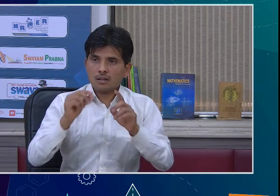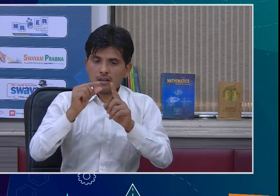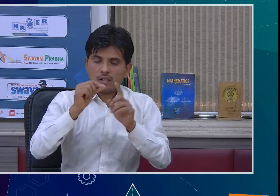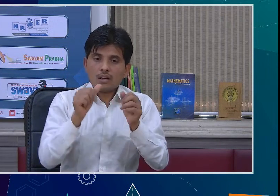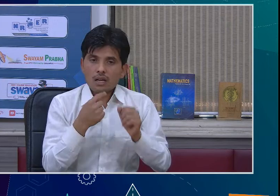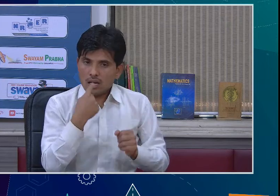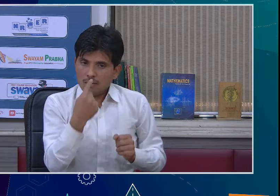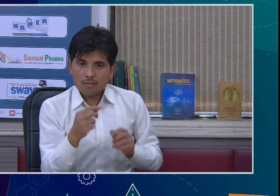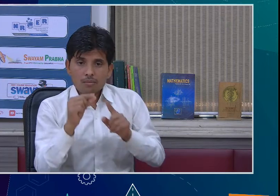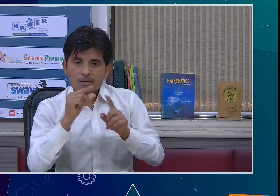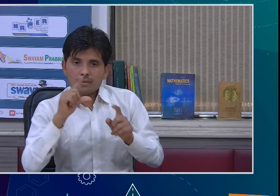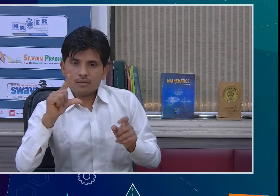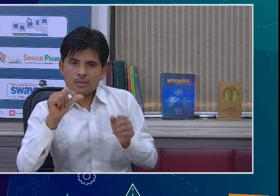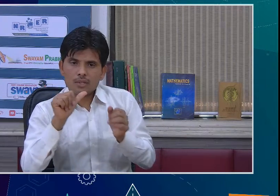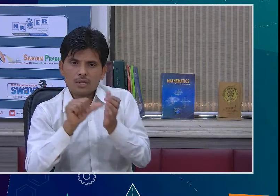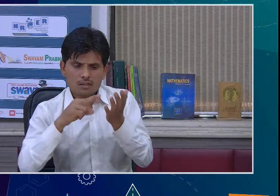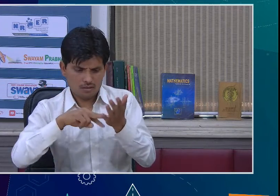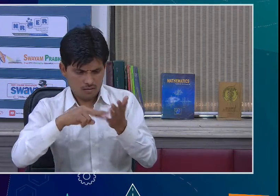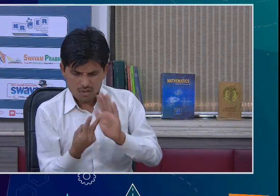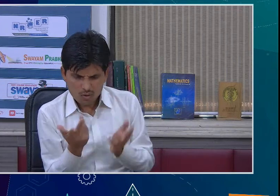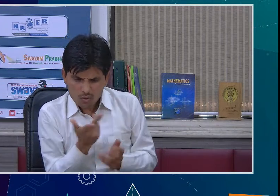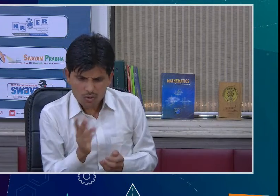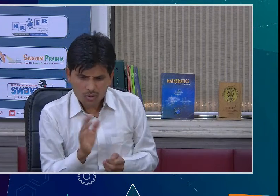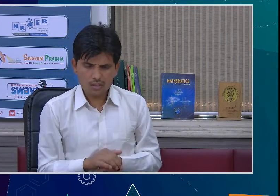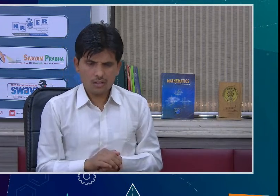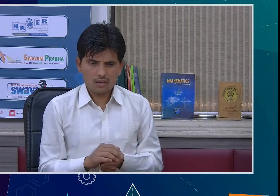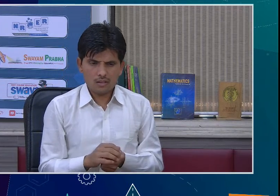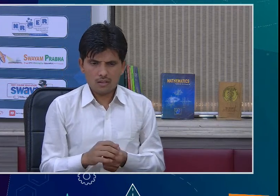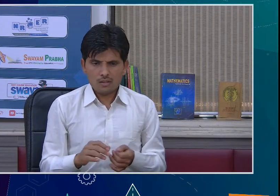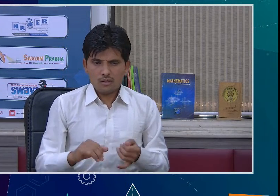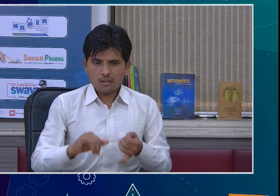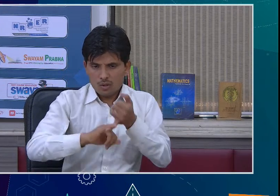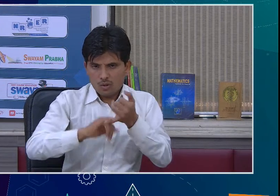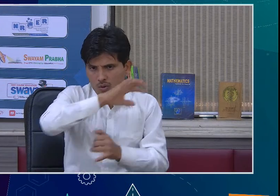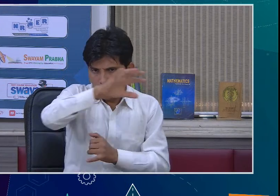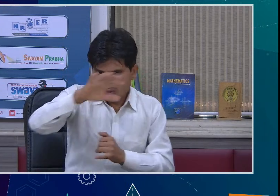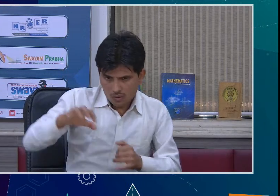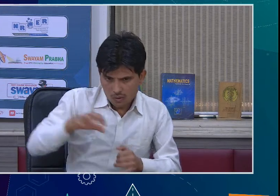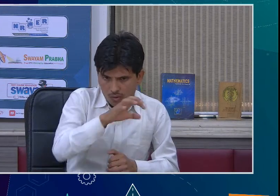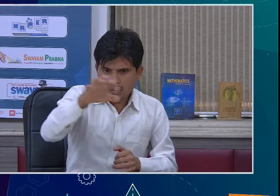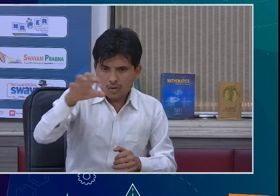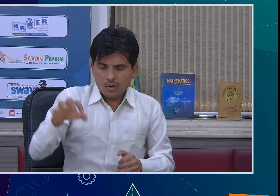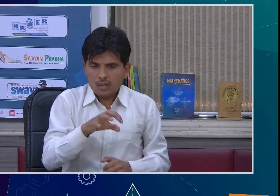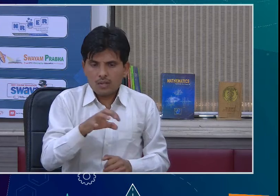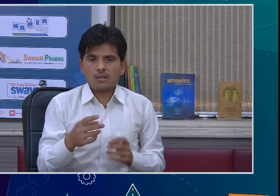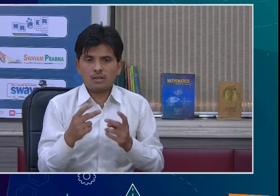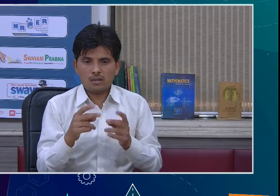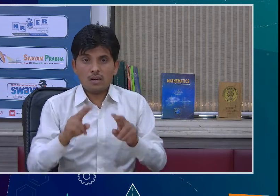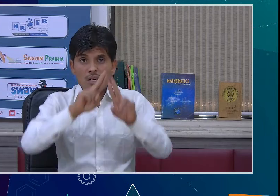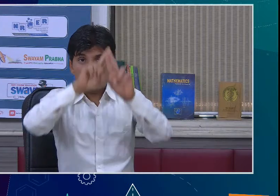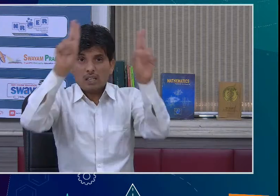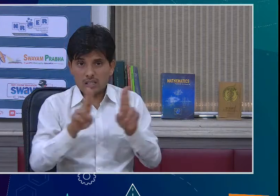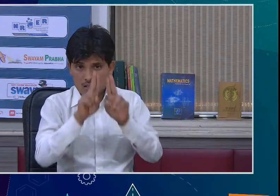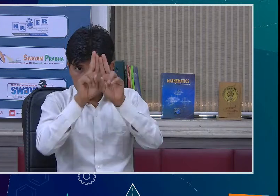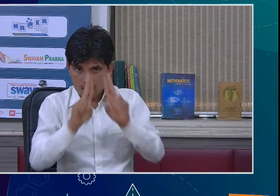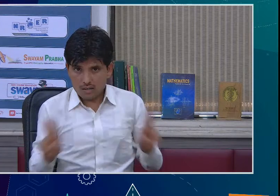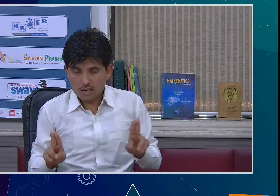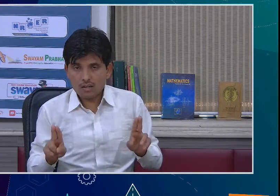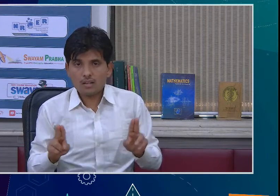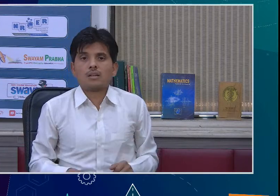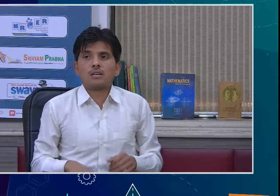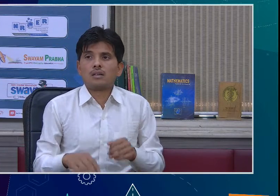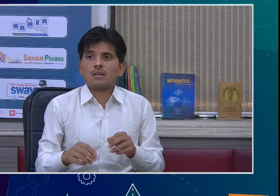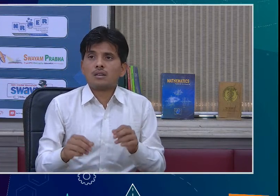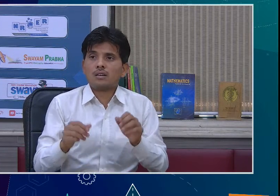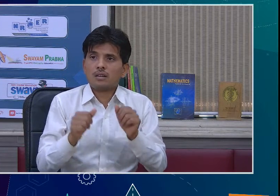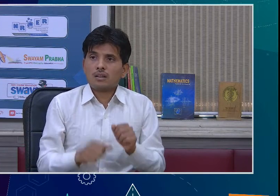as a planet in the solar system. So after 2006, the International